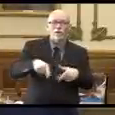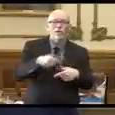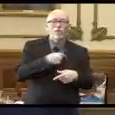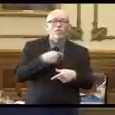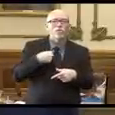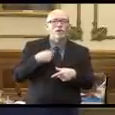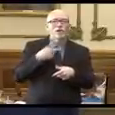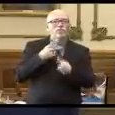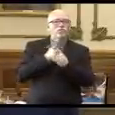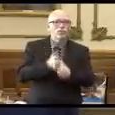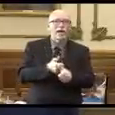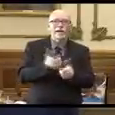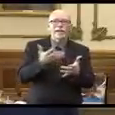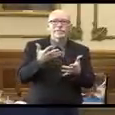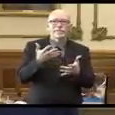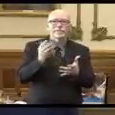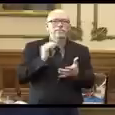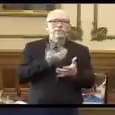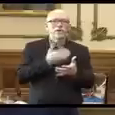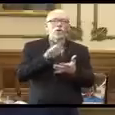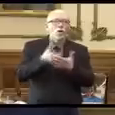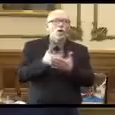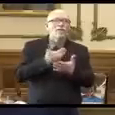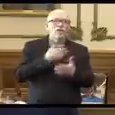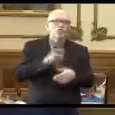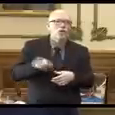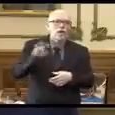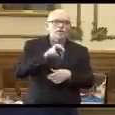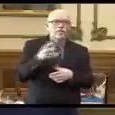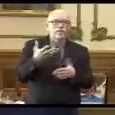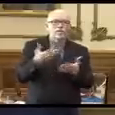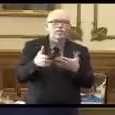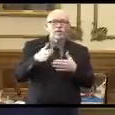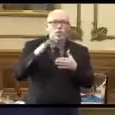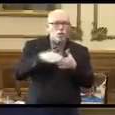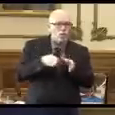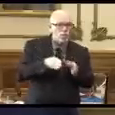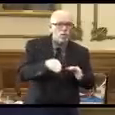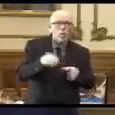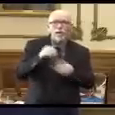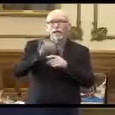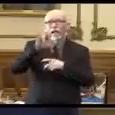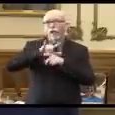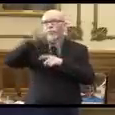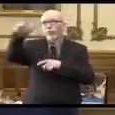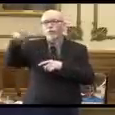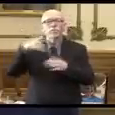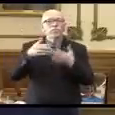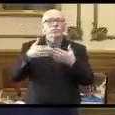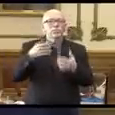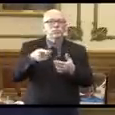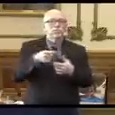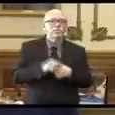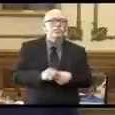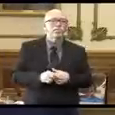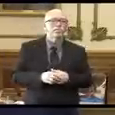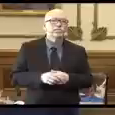we are tracking all of our travel, whether it be on the road or in the air, which is about nil right